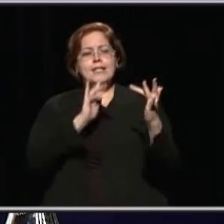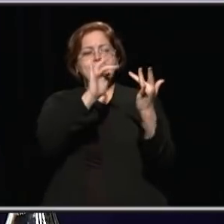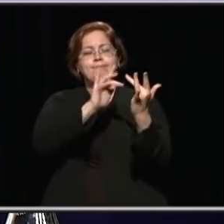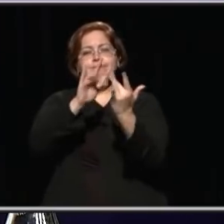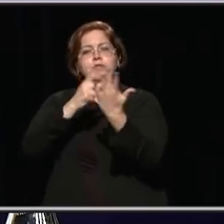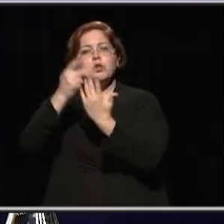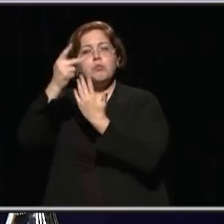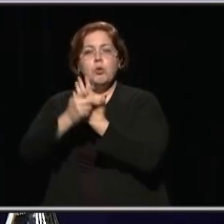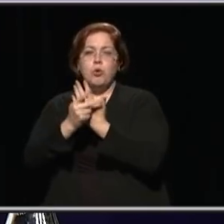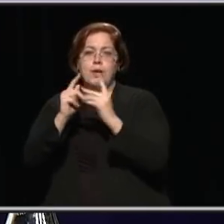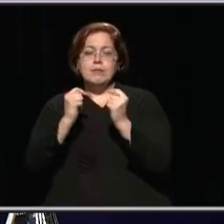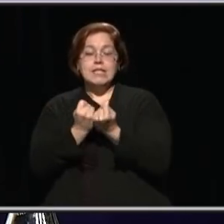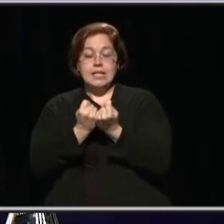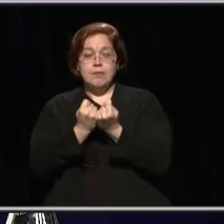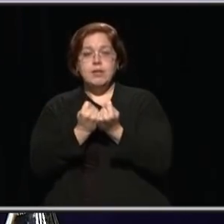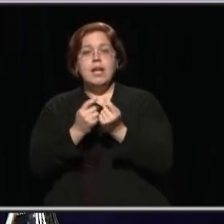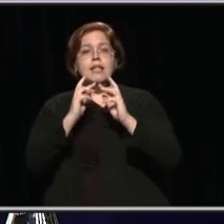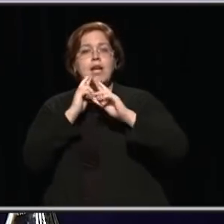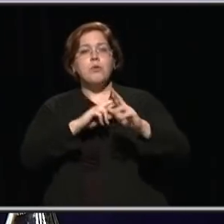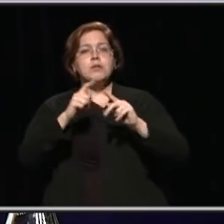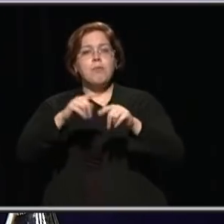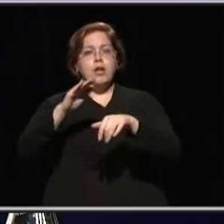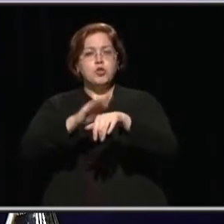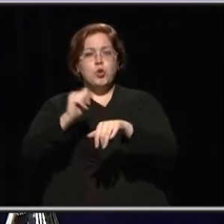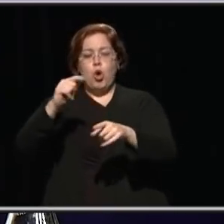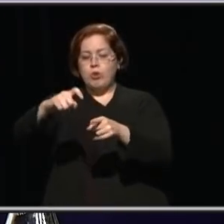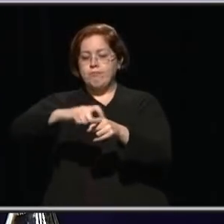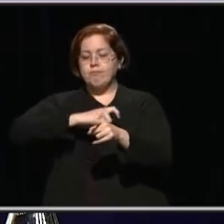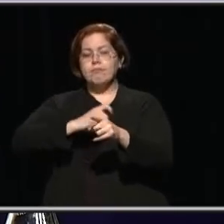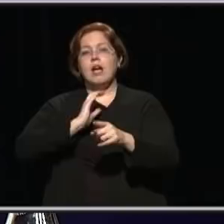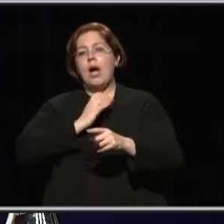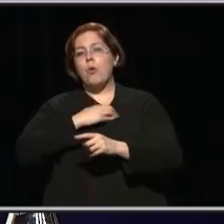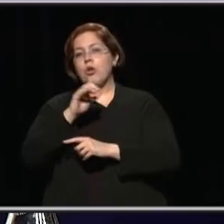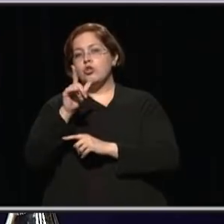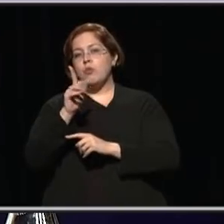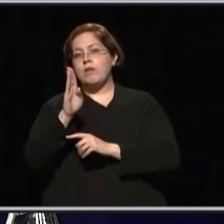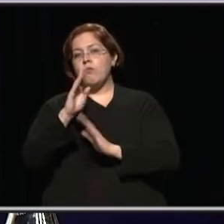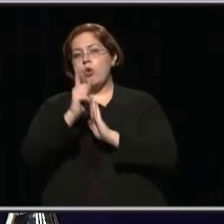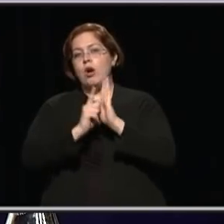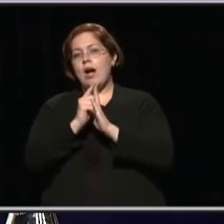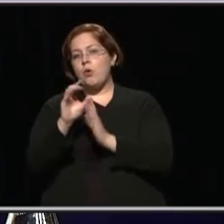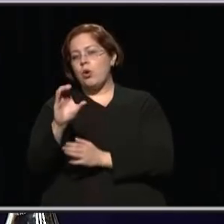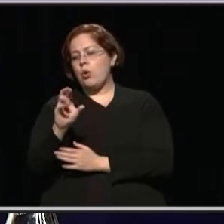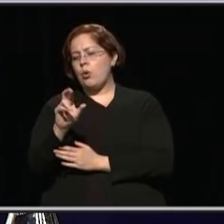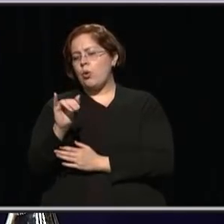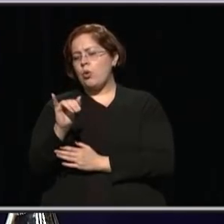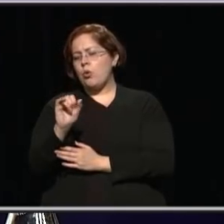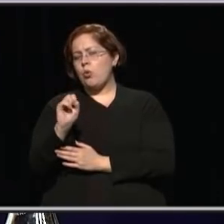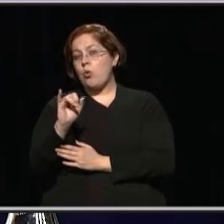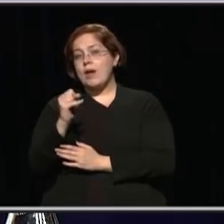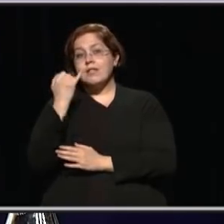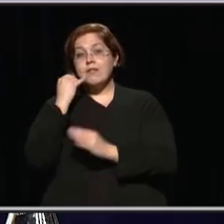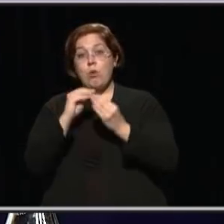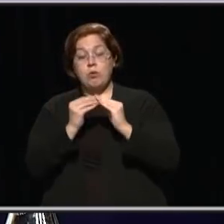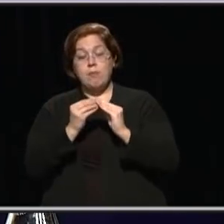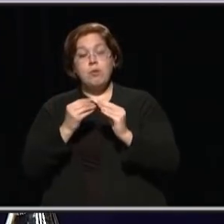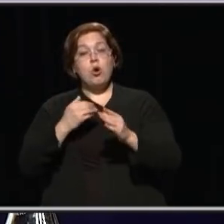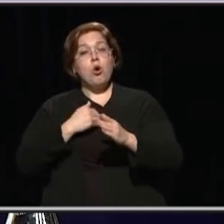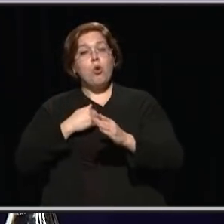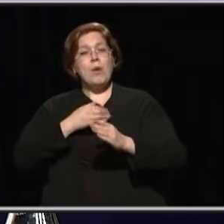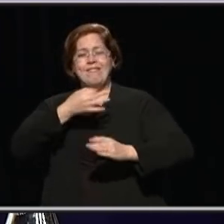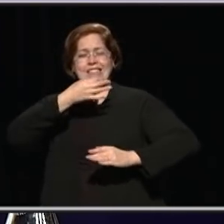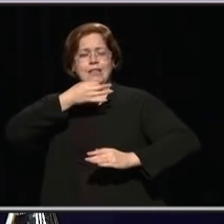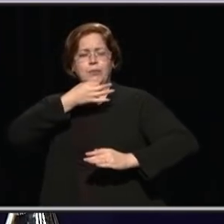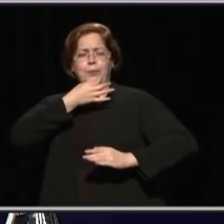Healthcare Services, which responds to calls through our 24-hour crisis hotline. We have trained professionals there